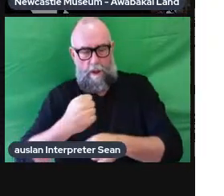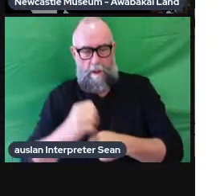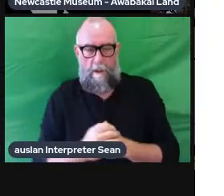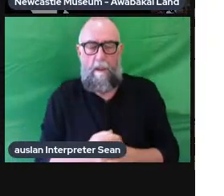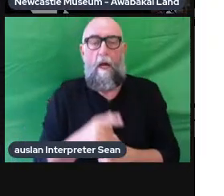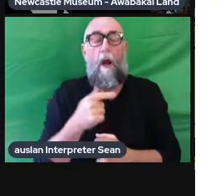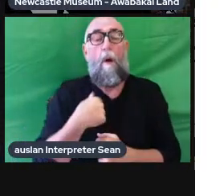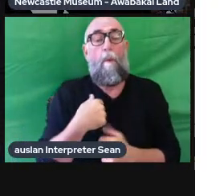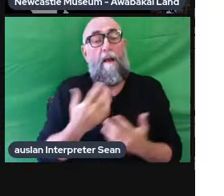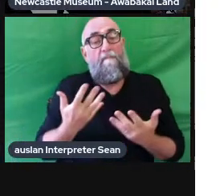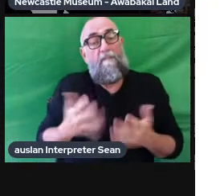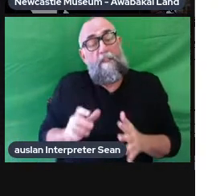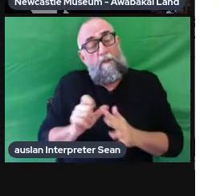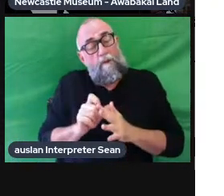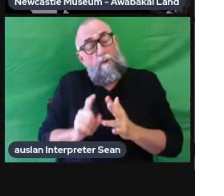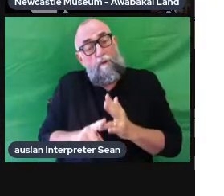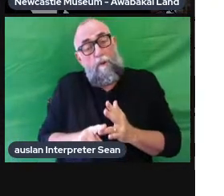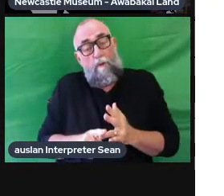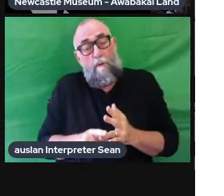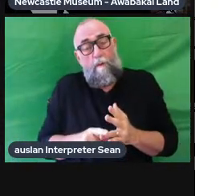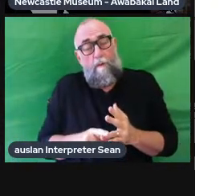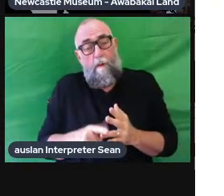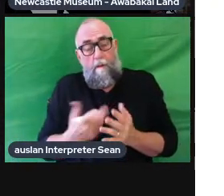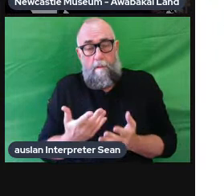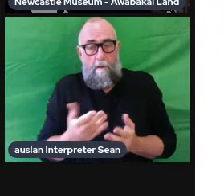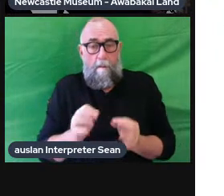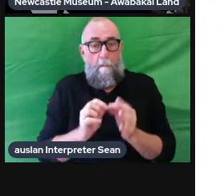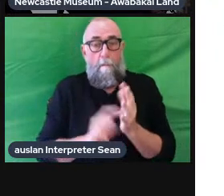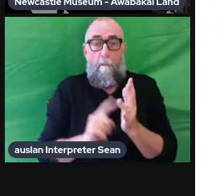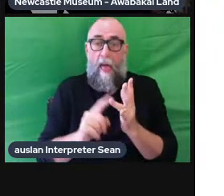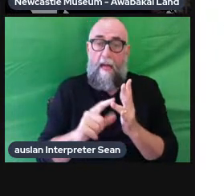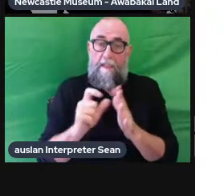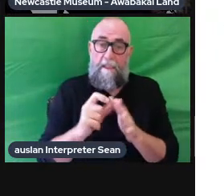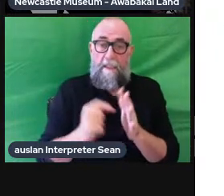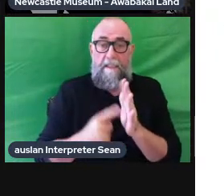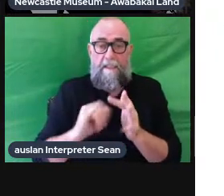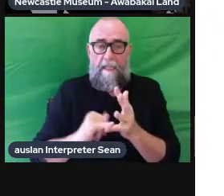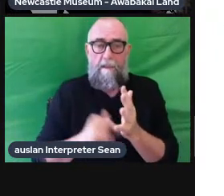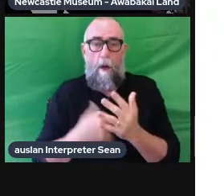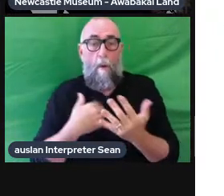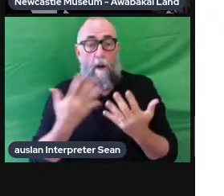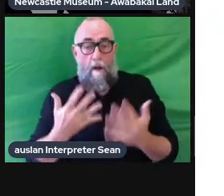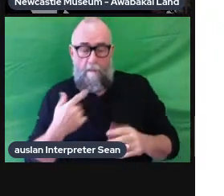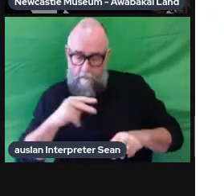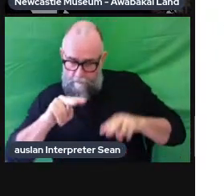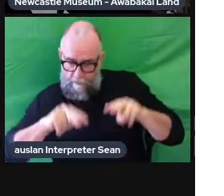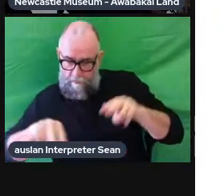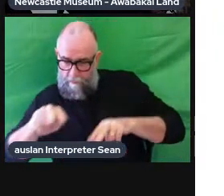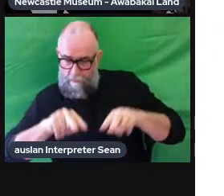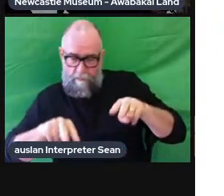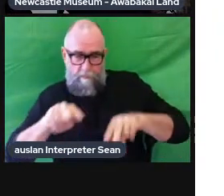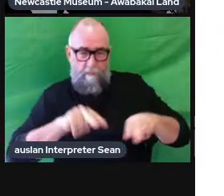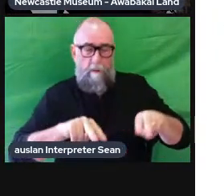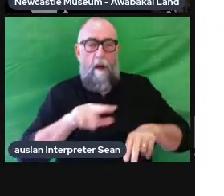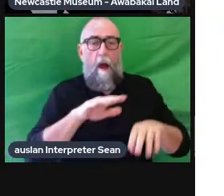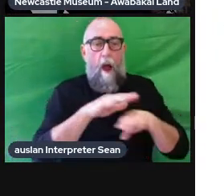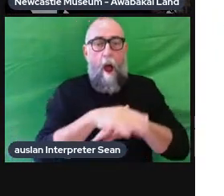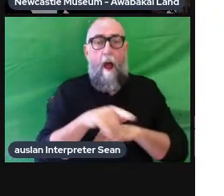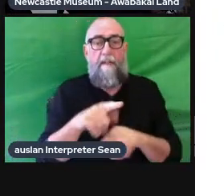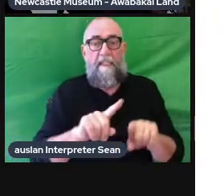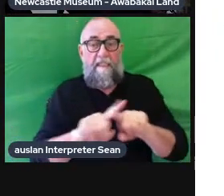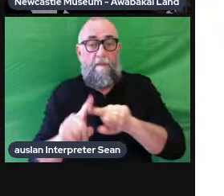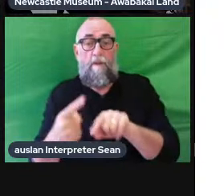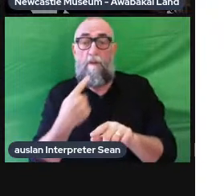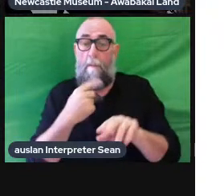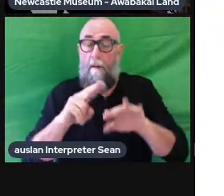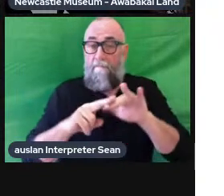blood test, we have a look at all the different types of fats that are there in the circulation, and everyone will have a different profile. Some people may